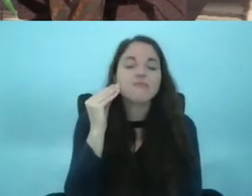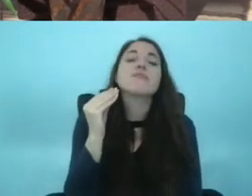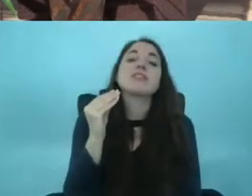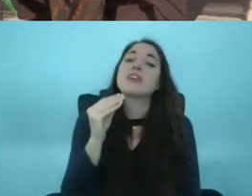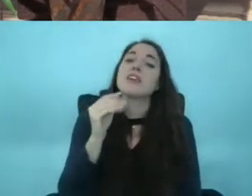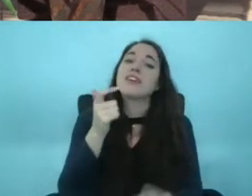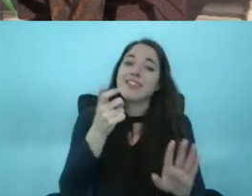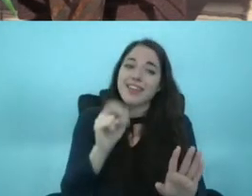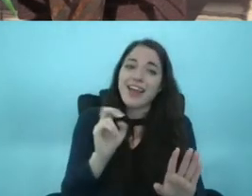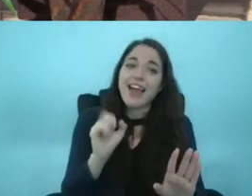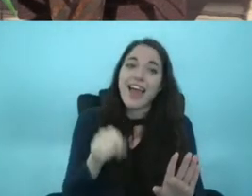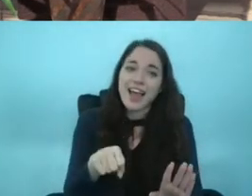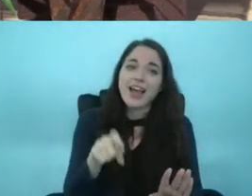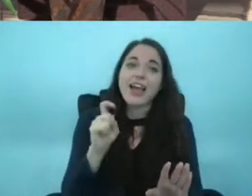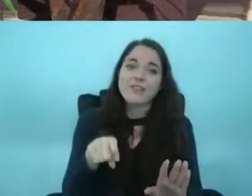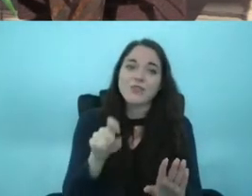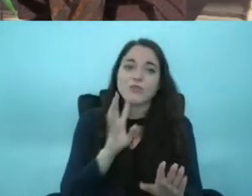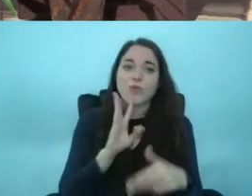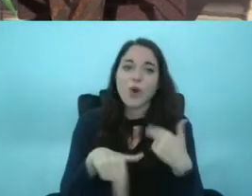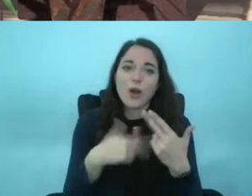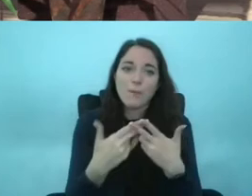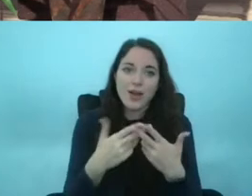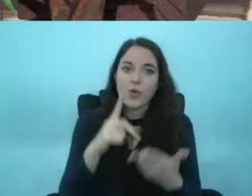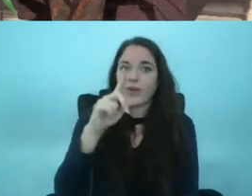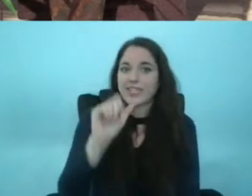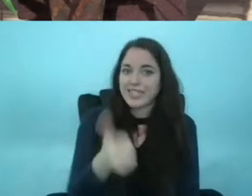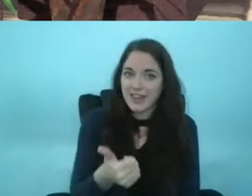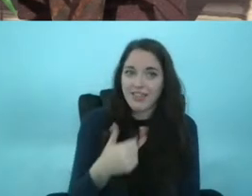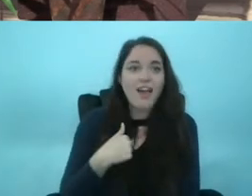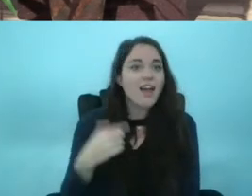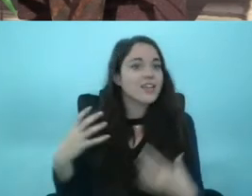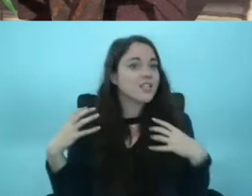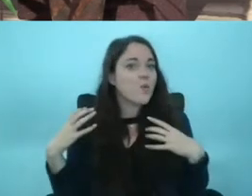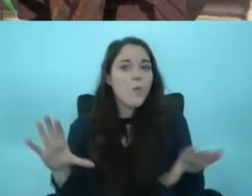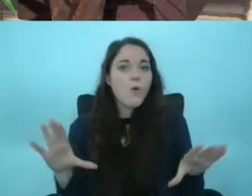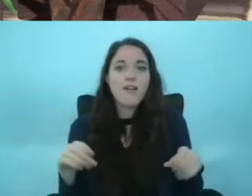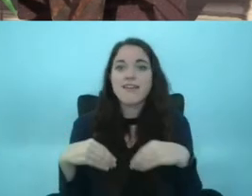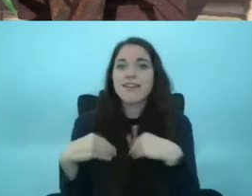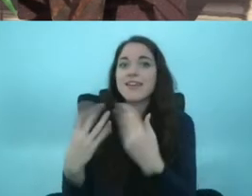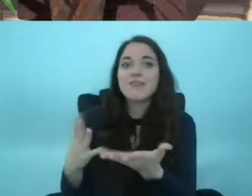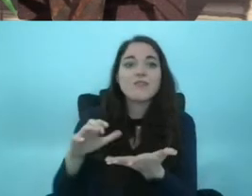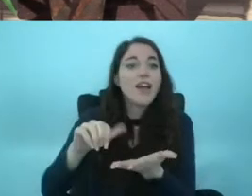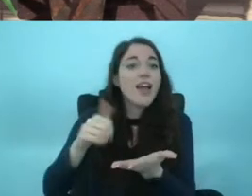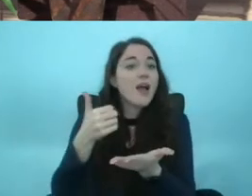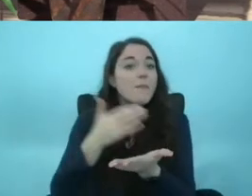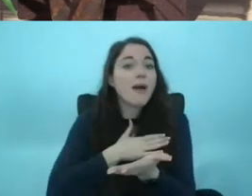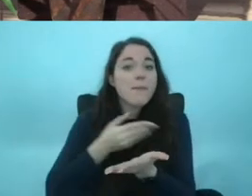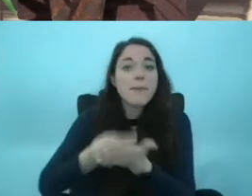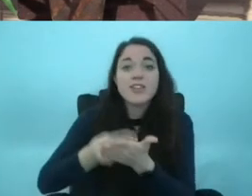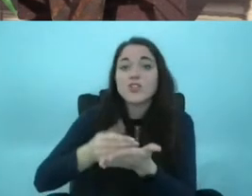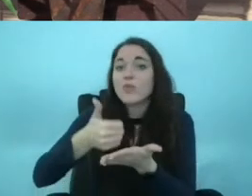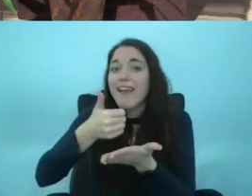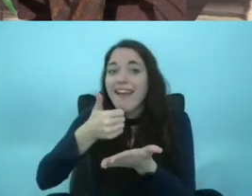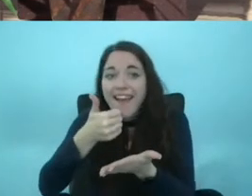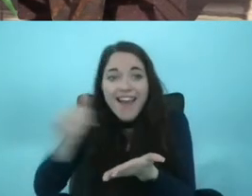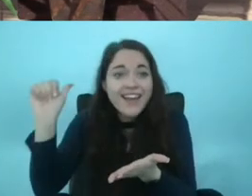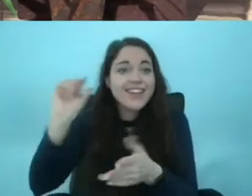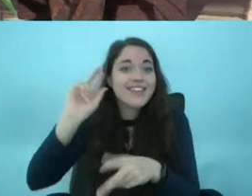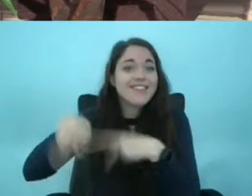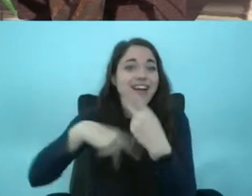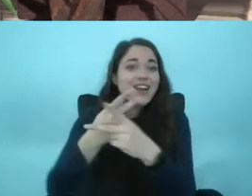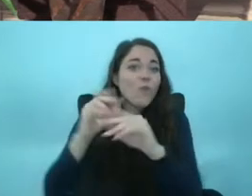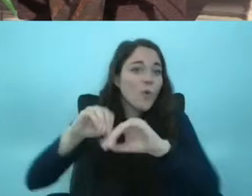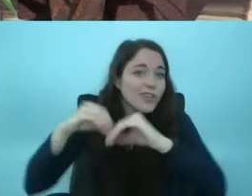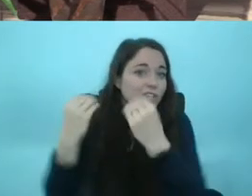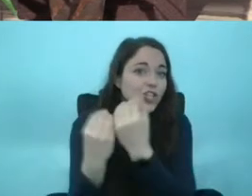didn't want to give my money to any organized church religious. So I didn't. And then as I